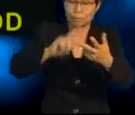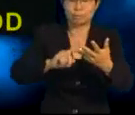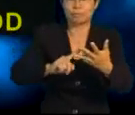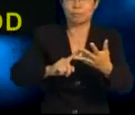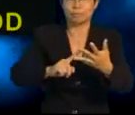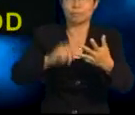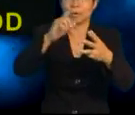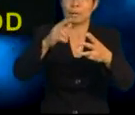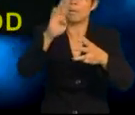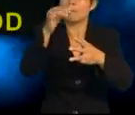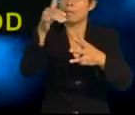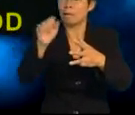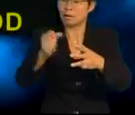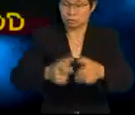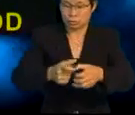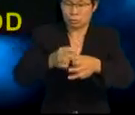a brass rod,